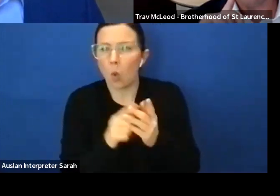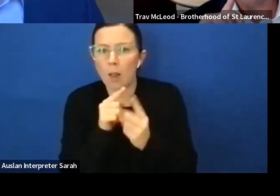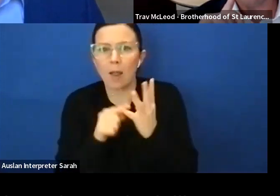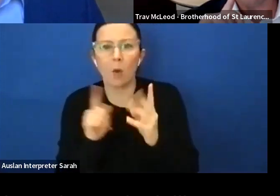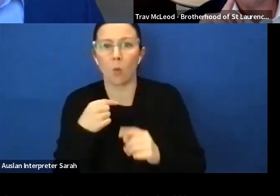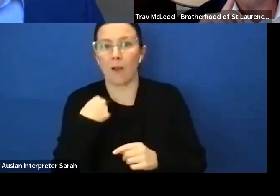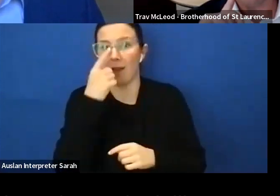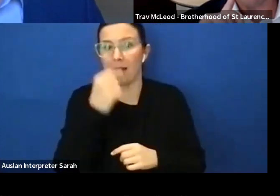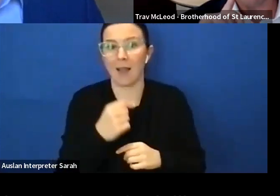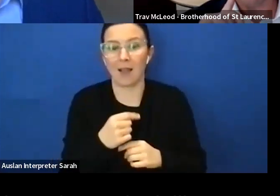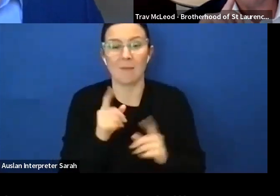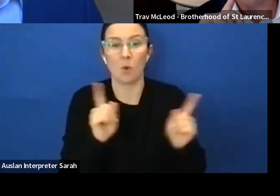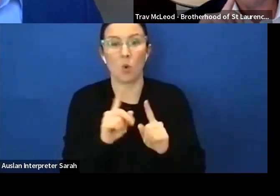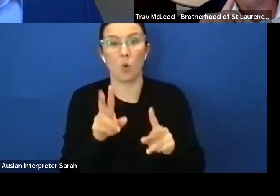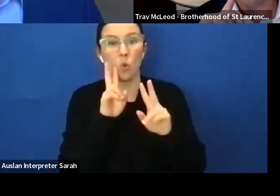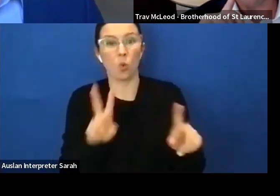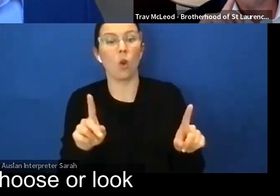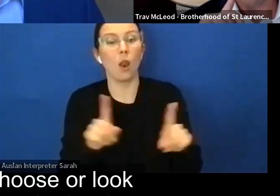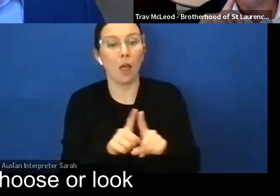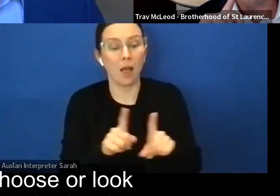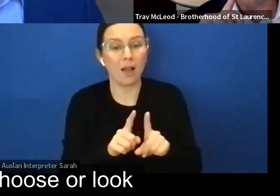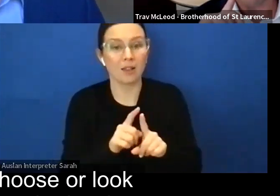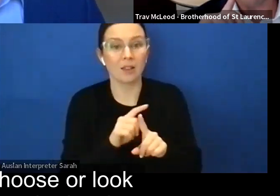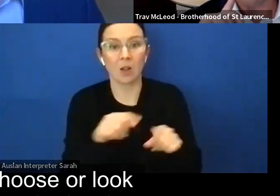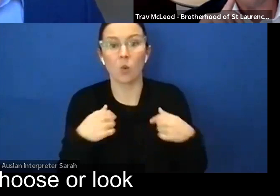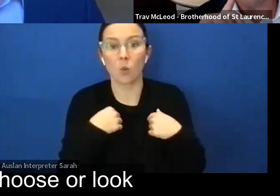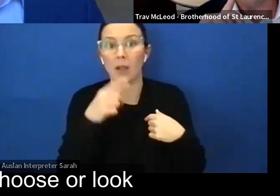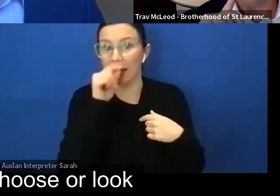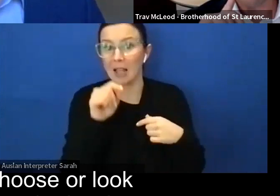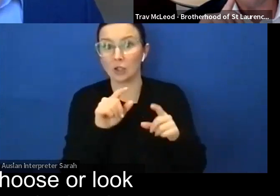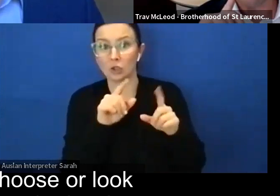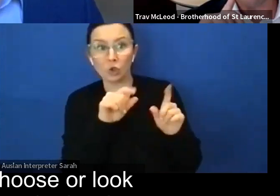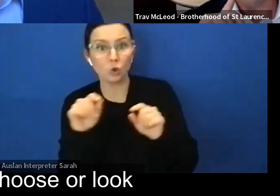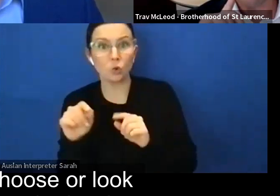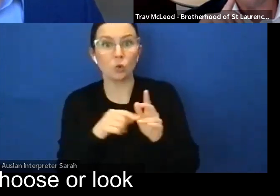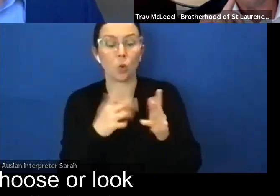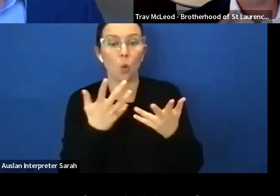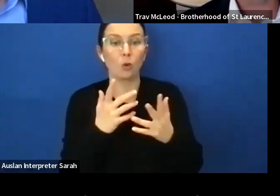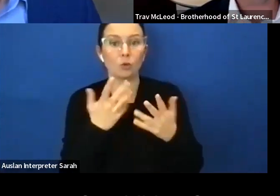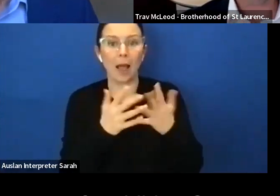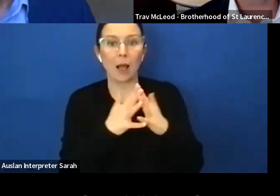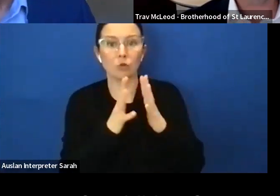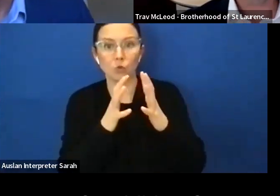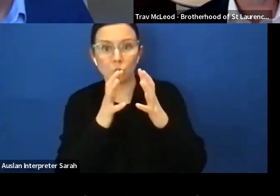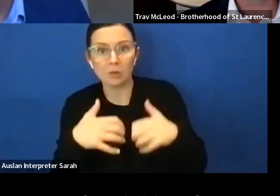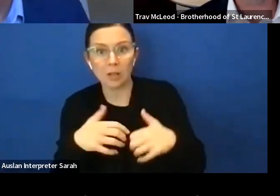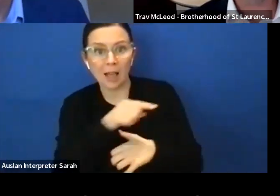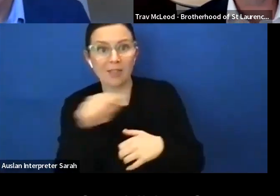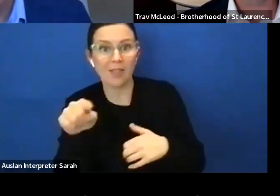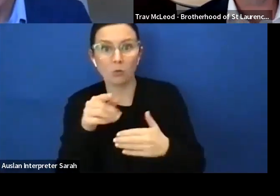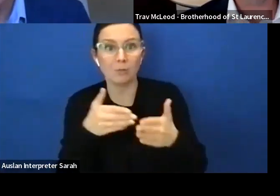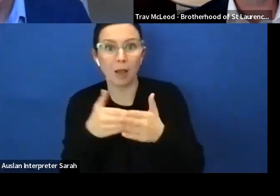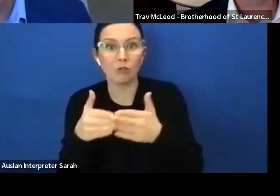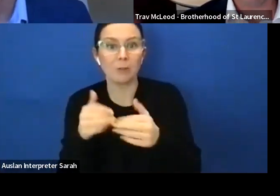what do some of these levers look like that we can choose or look at to break down the barriers and lead to better outcomes for